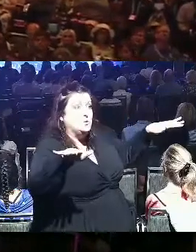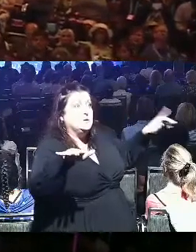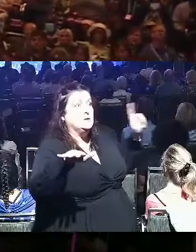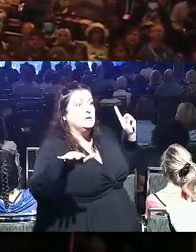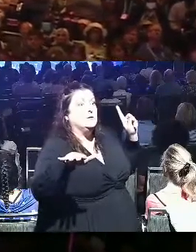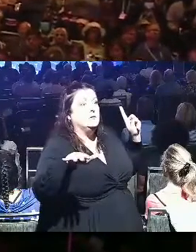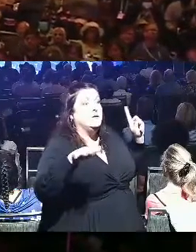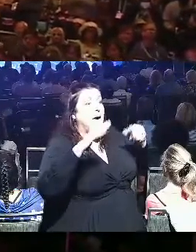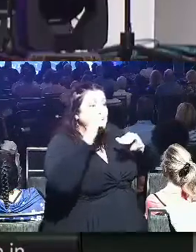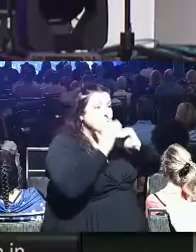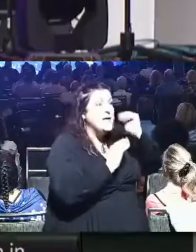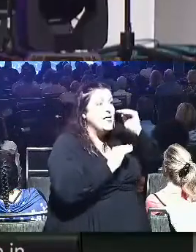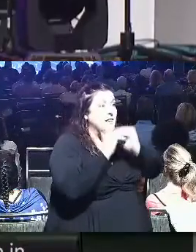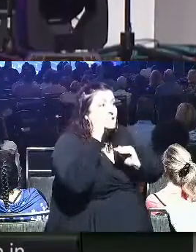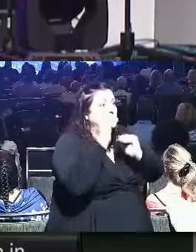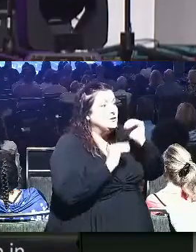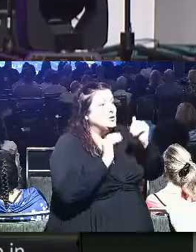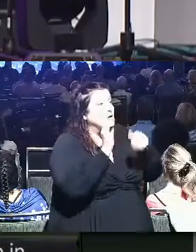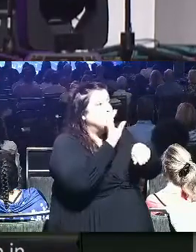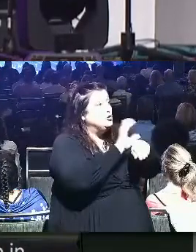of churches. We are in